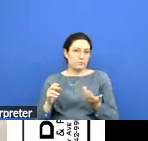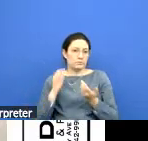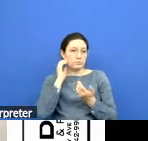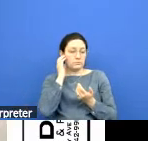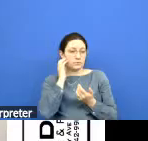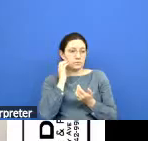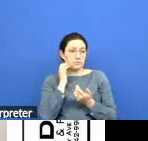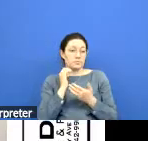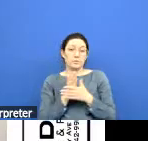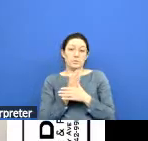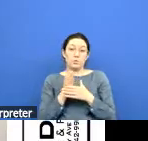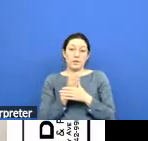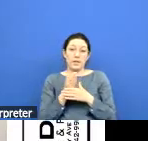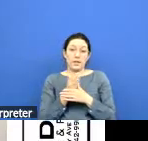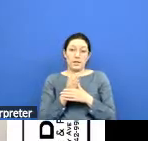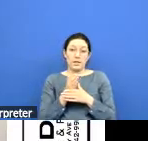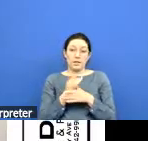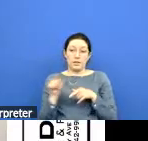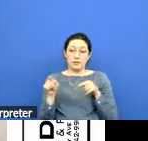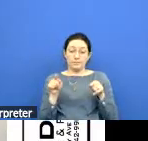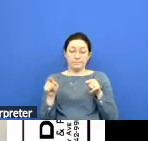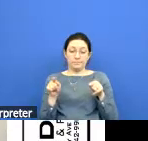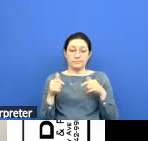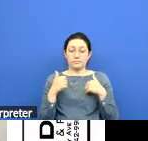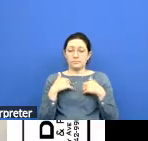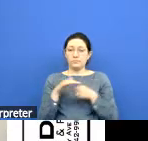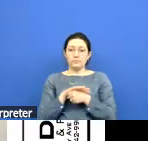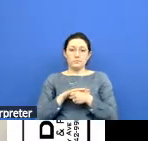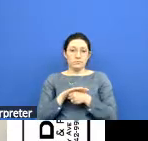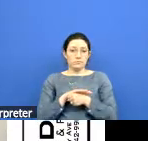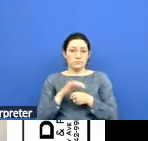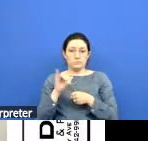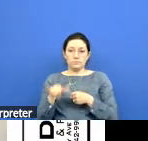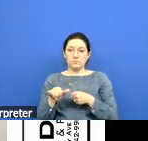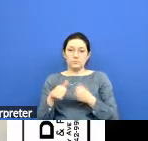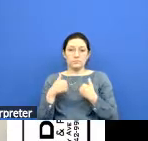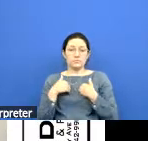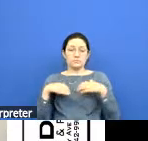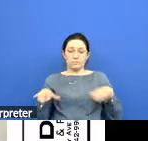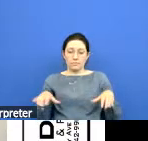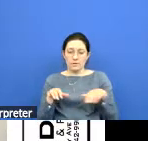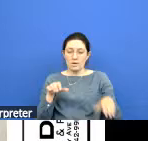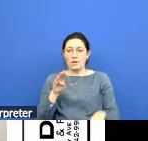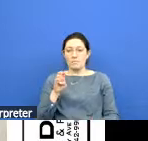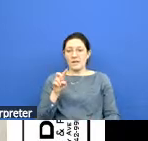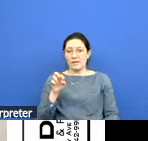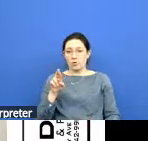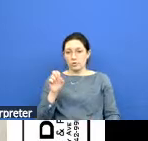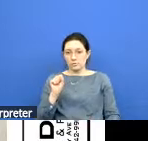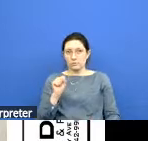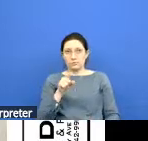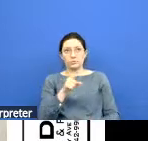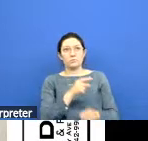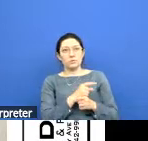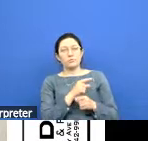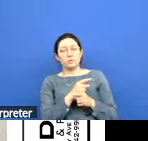But in between there is an area full with some very active beavers. Right, well, right, I'm not and we concerned about